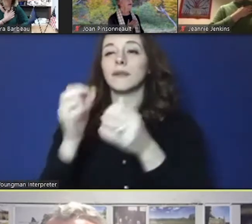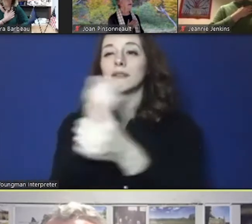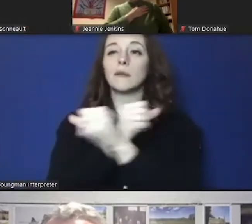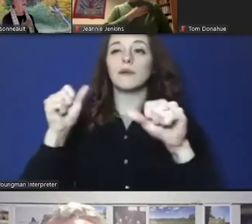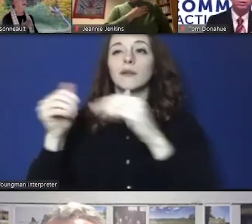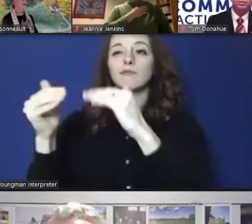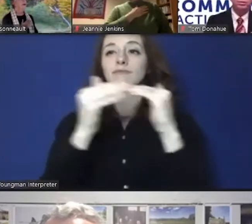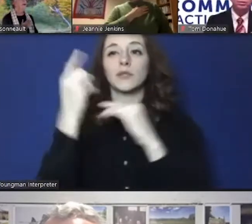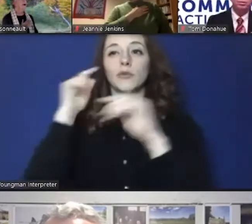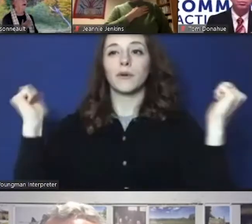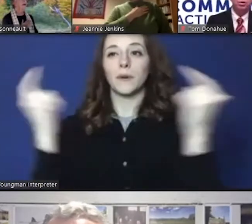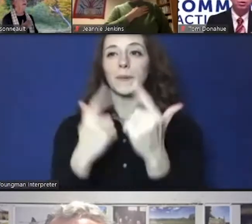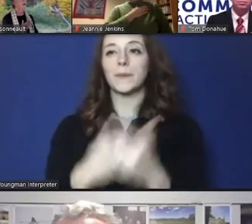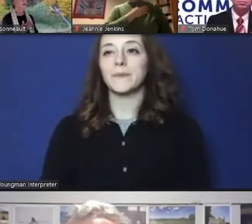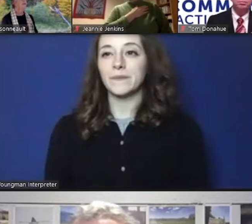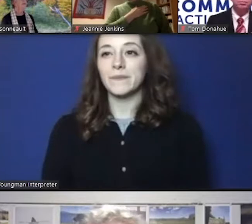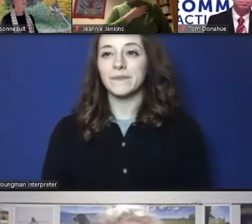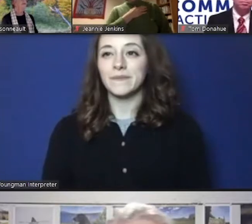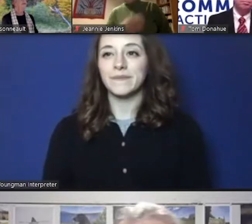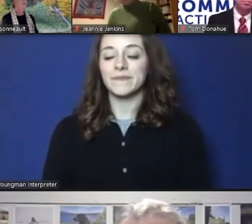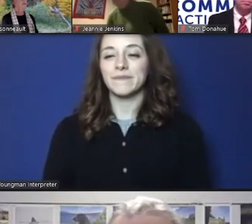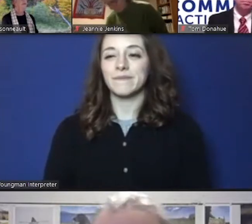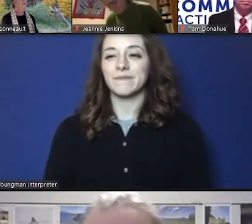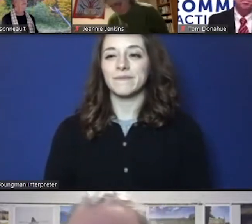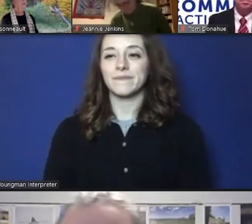with liberty and justice for all.